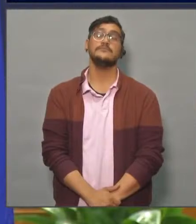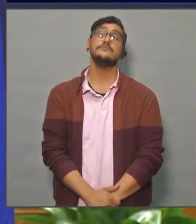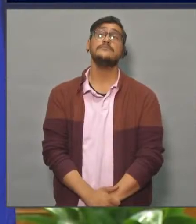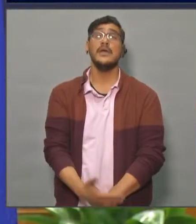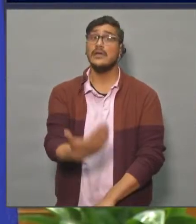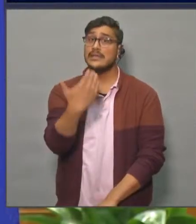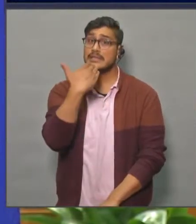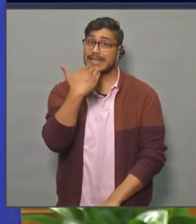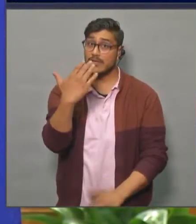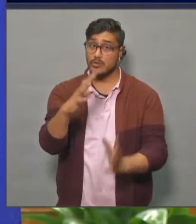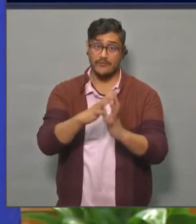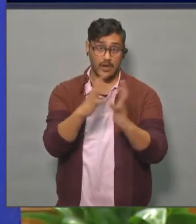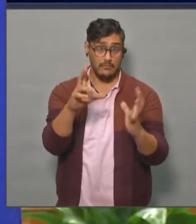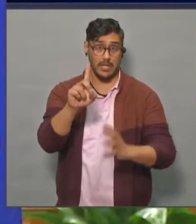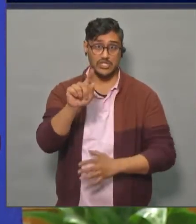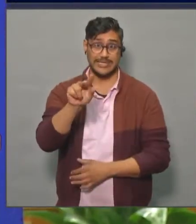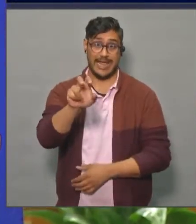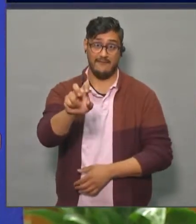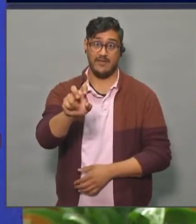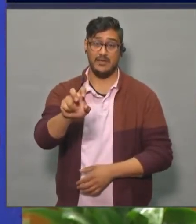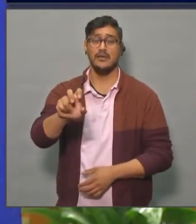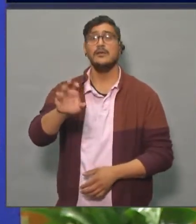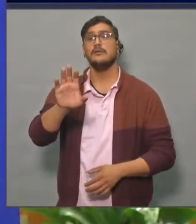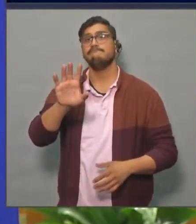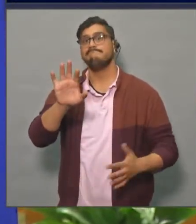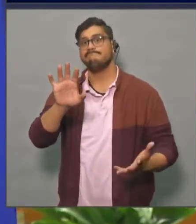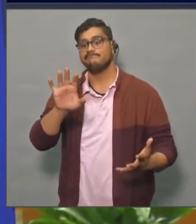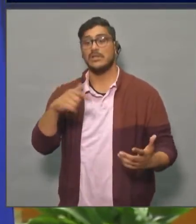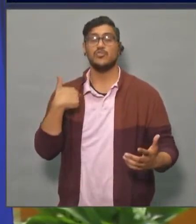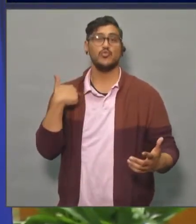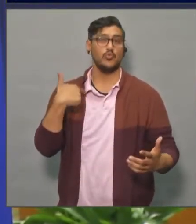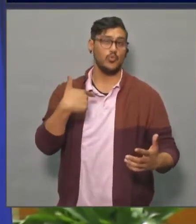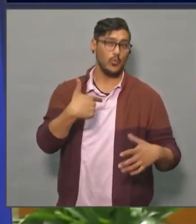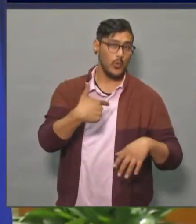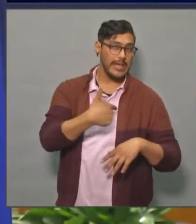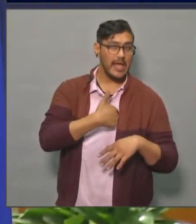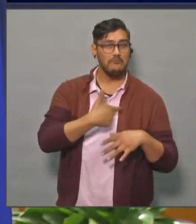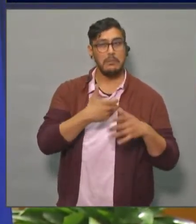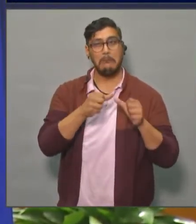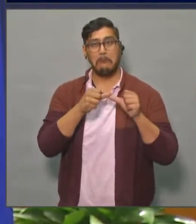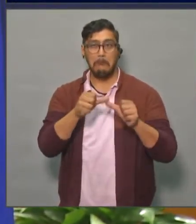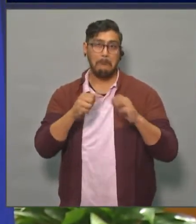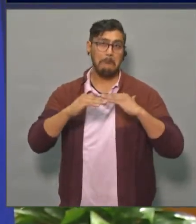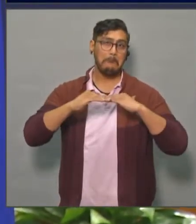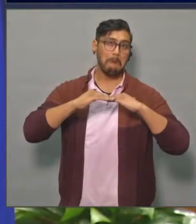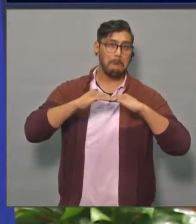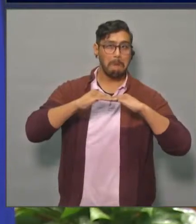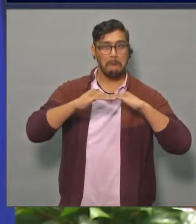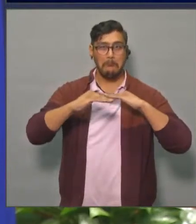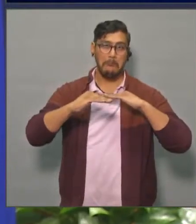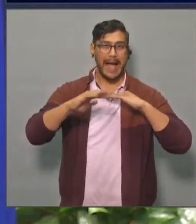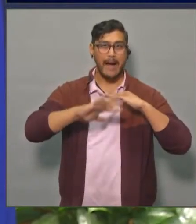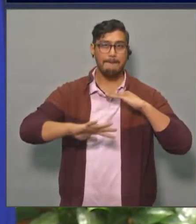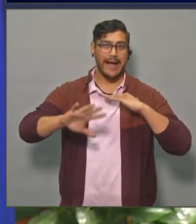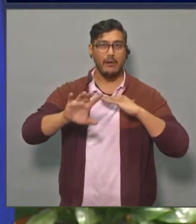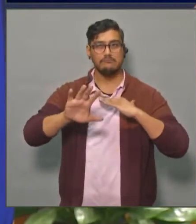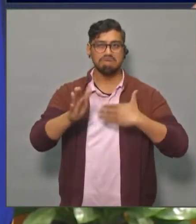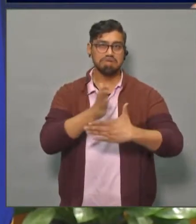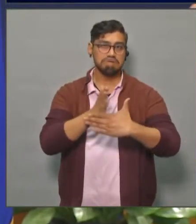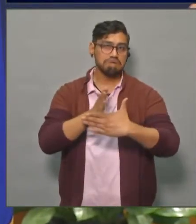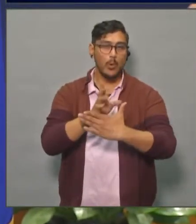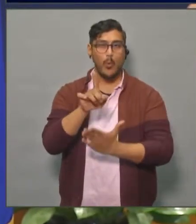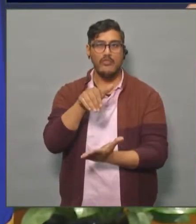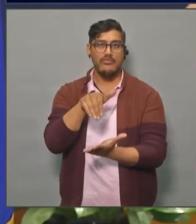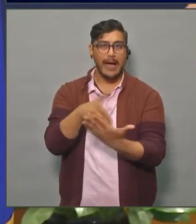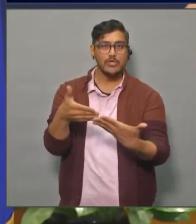Yeah, thanks a lot, Dave. So we have been holding steady at about 1,000, on average, about